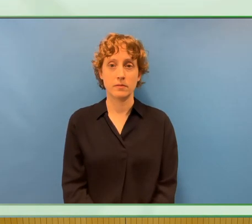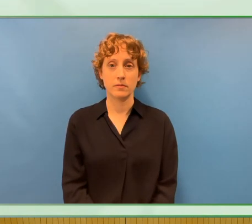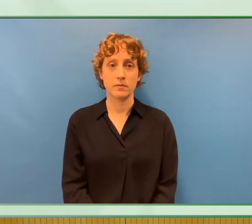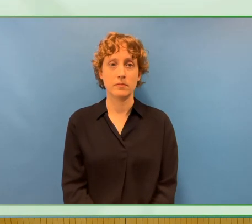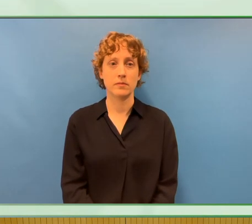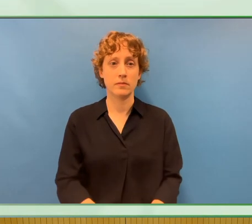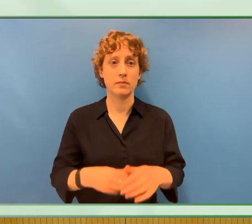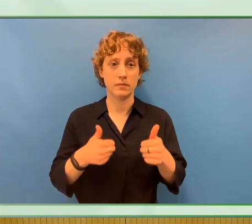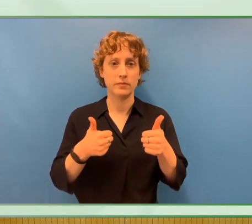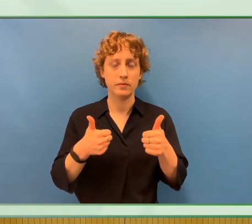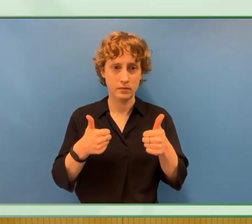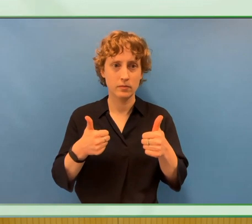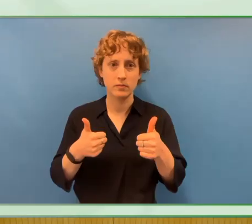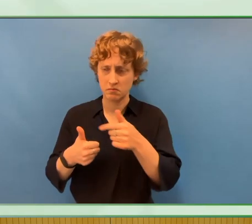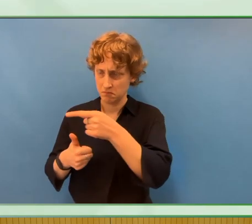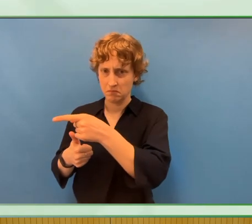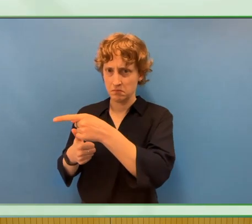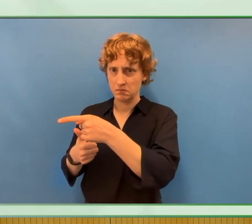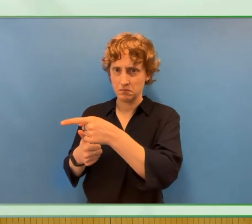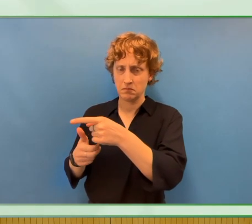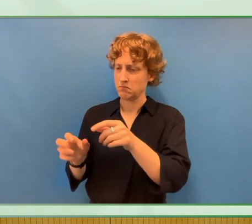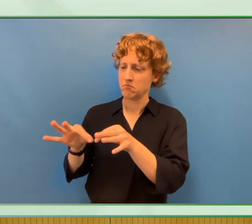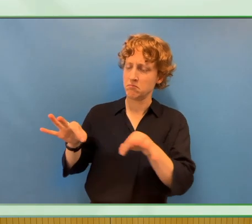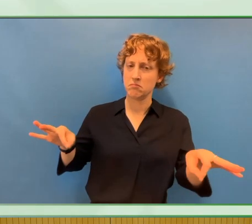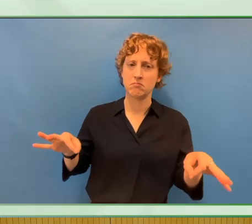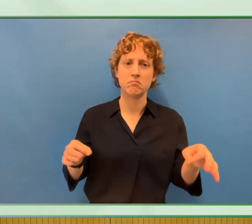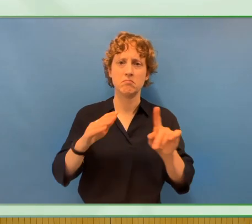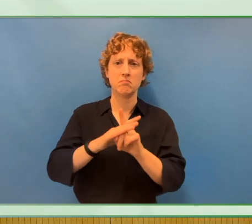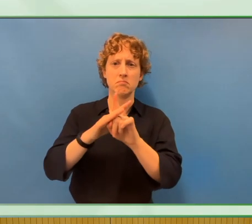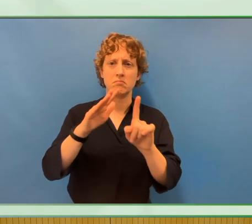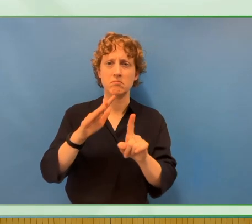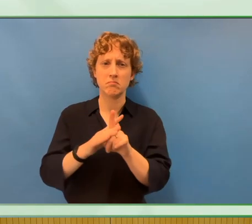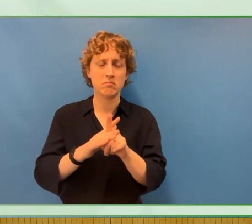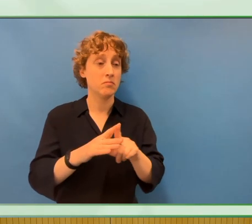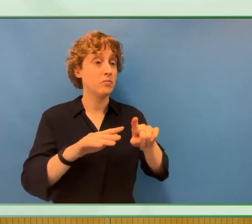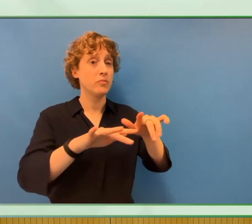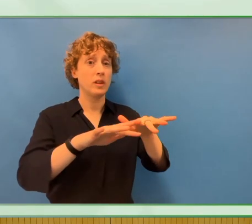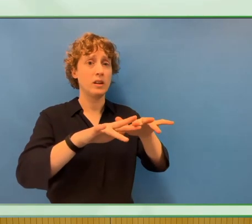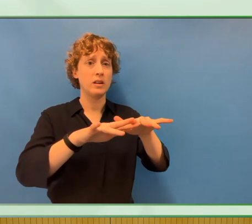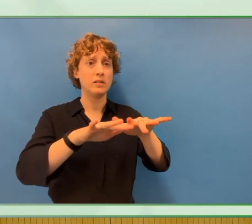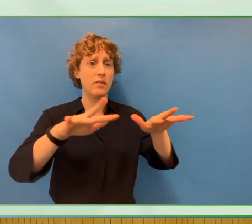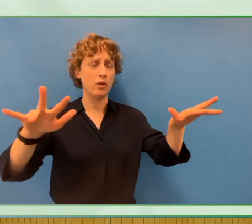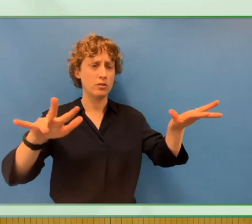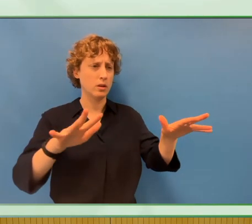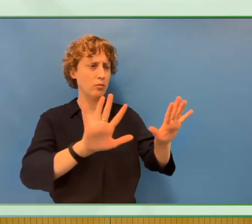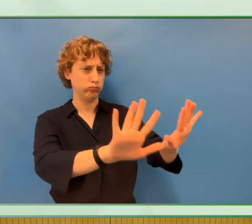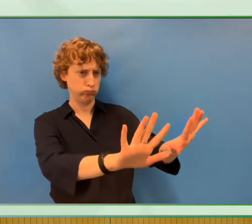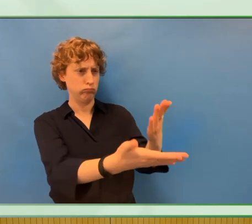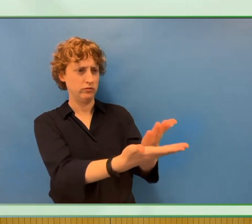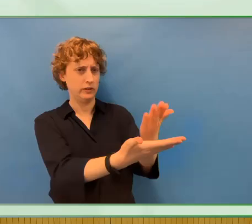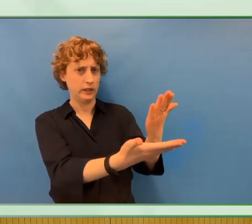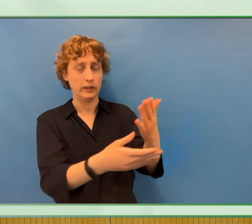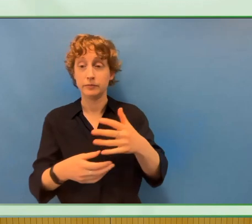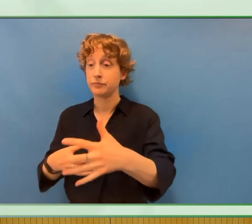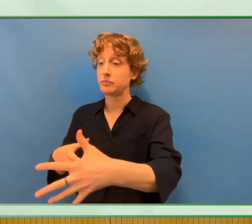quite frequently now. Diversity is a fact, inclusion is a choice. So that means treating people properly is a